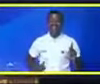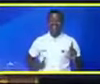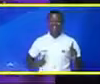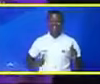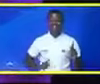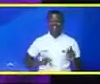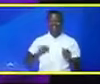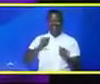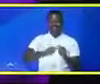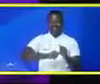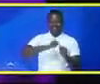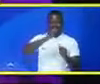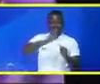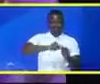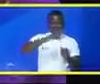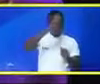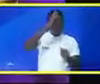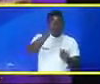Every man